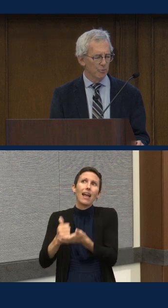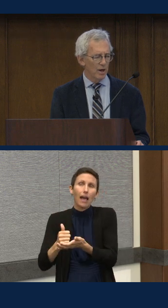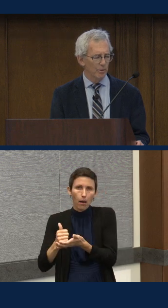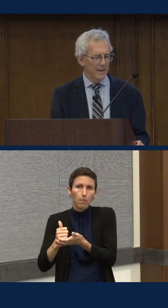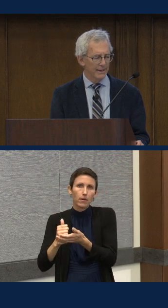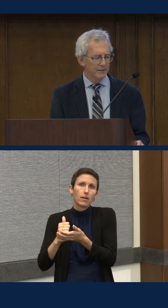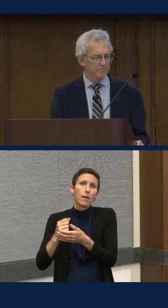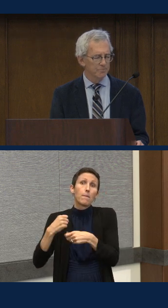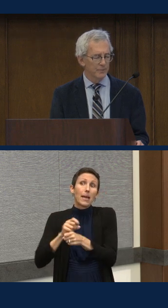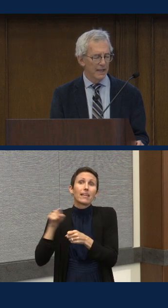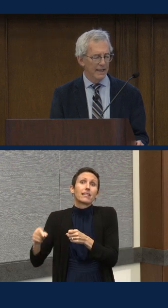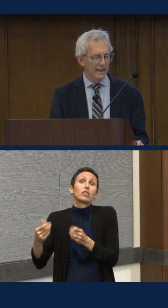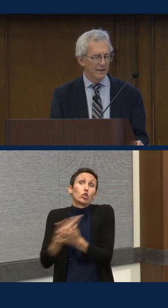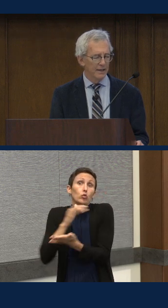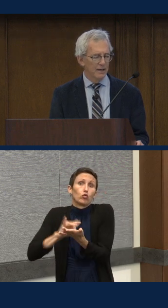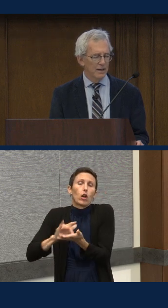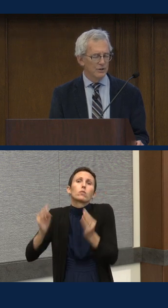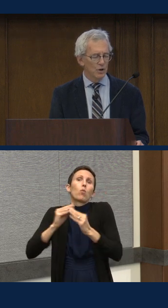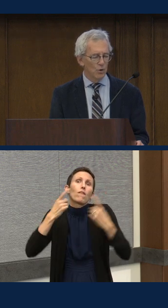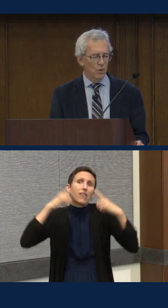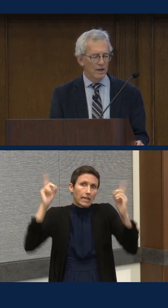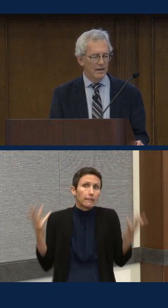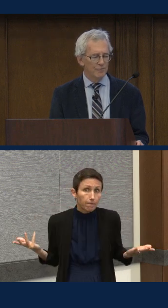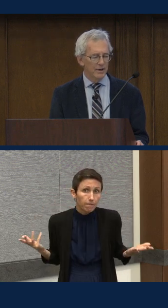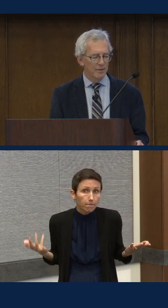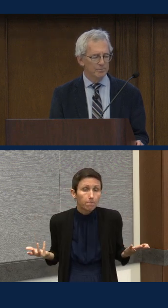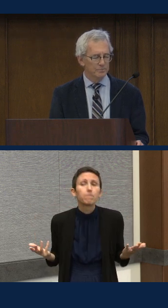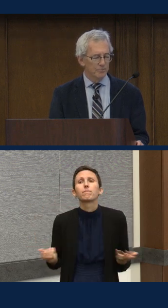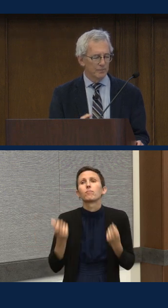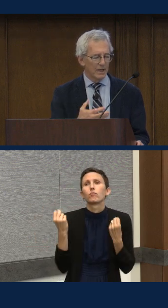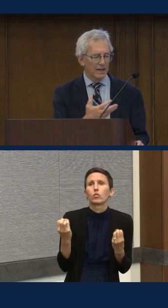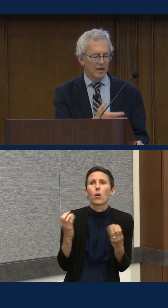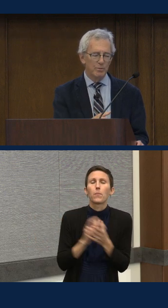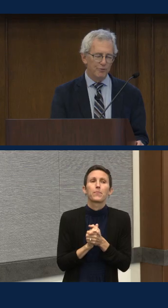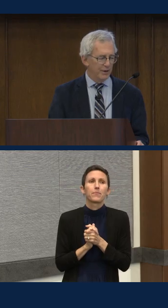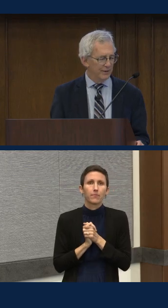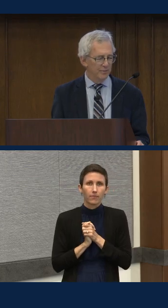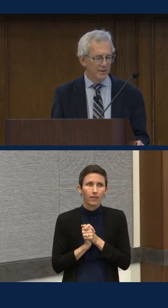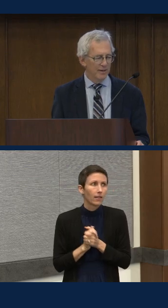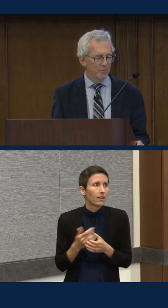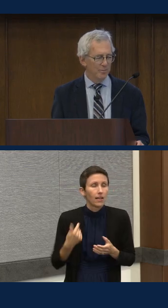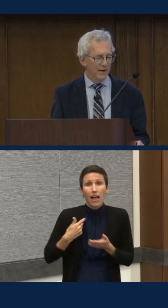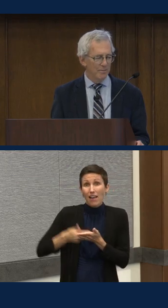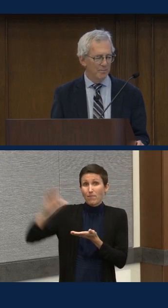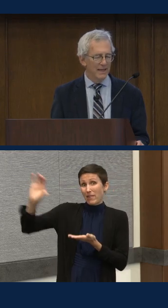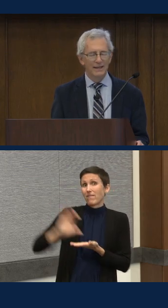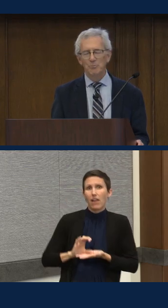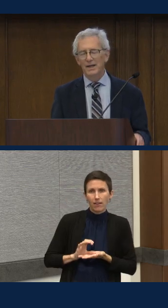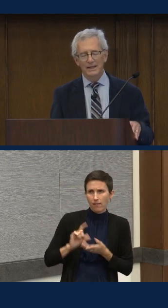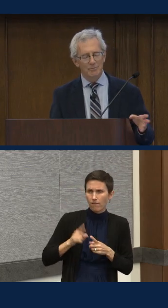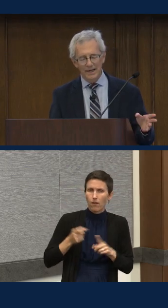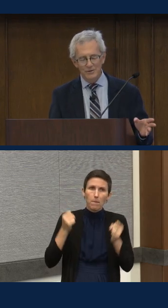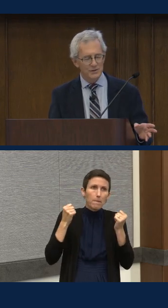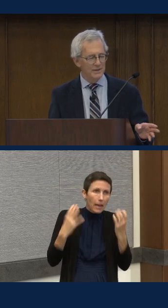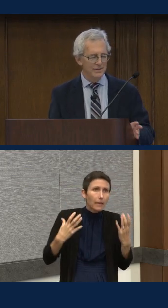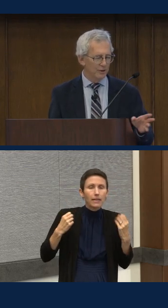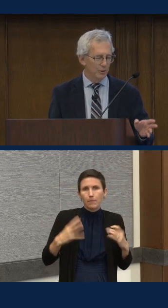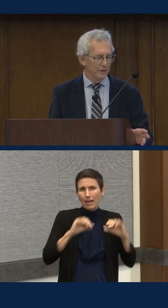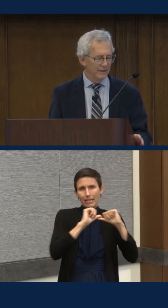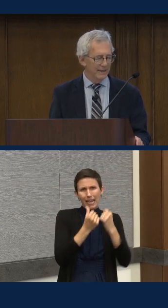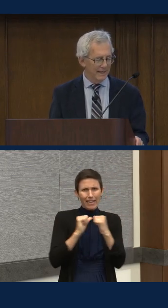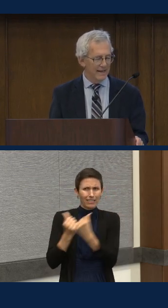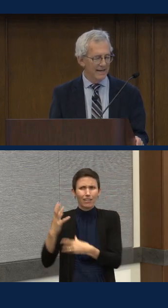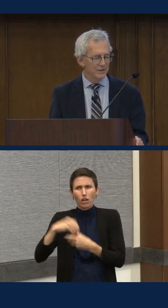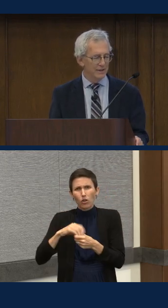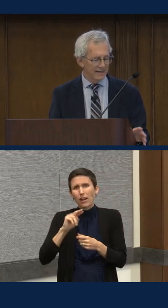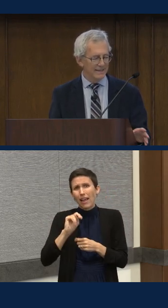are problematic. And so I've been funded by many agencies,